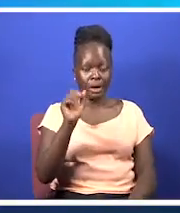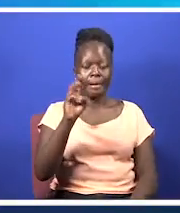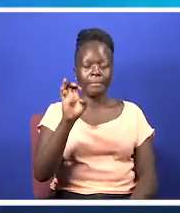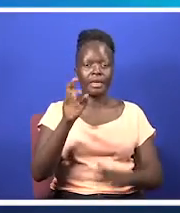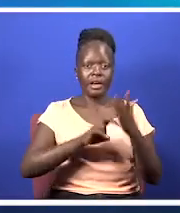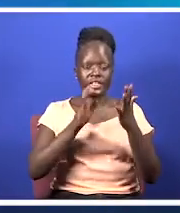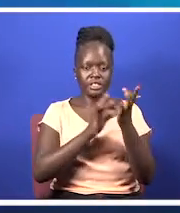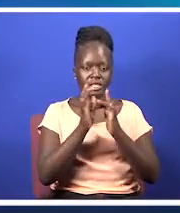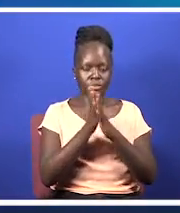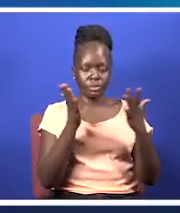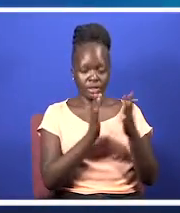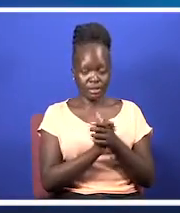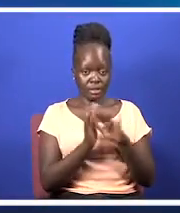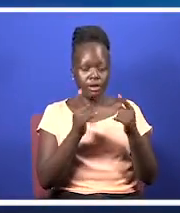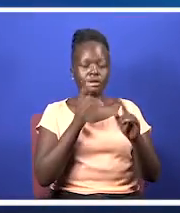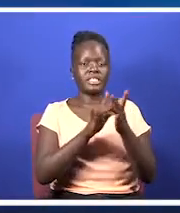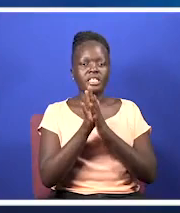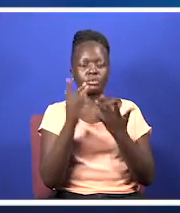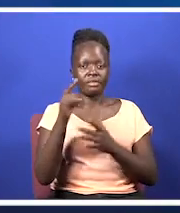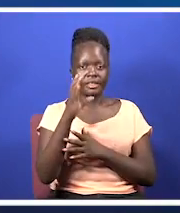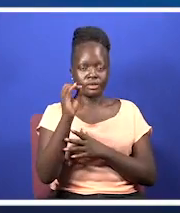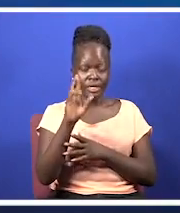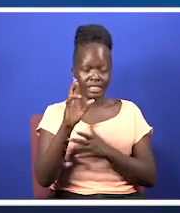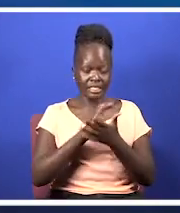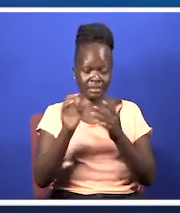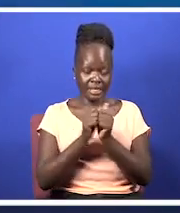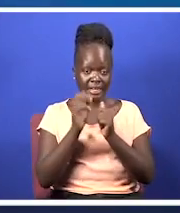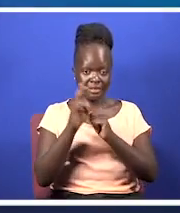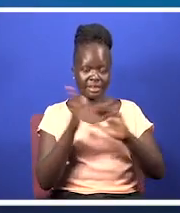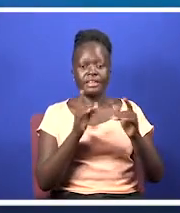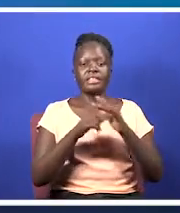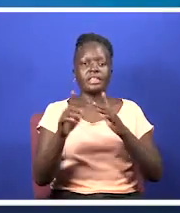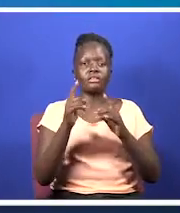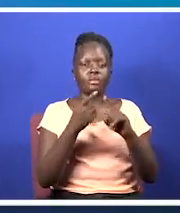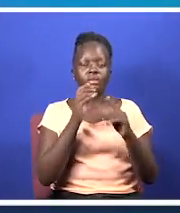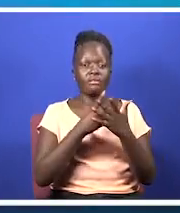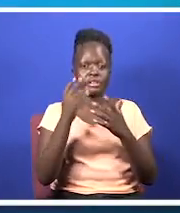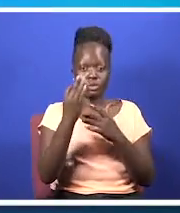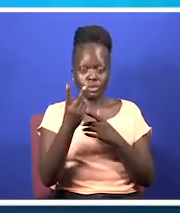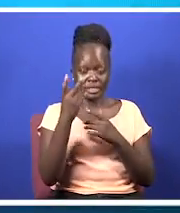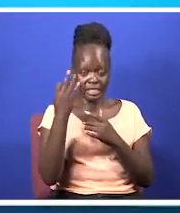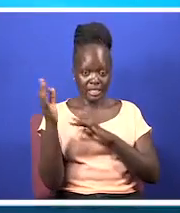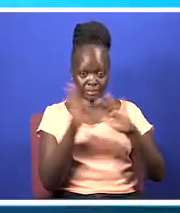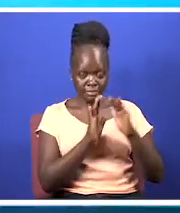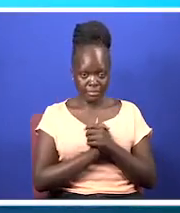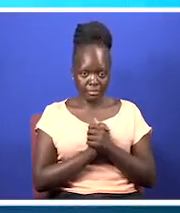passage from the book of 1 Corinthians chapter 11. We'll start from verse 23. Thank you,